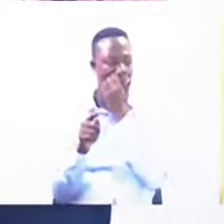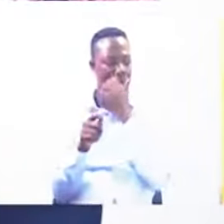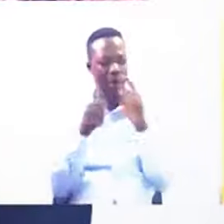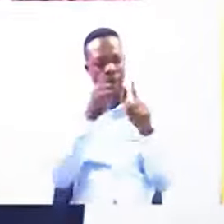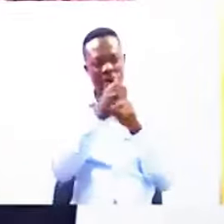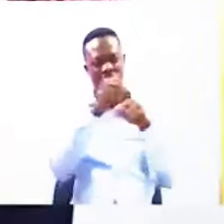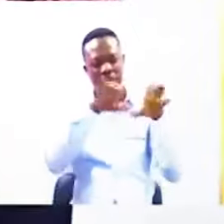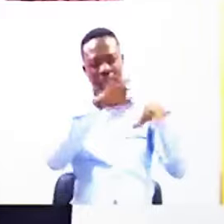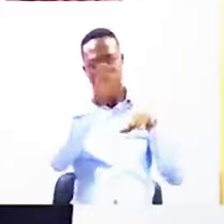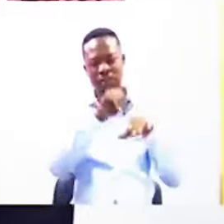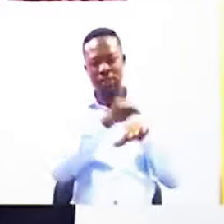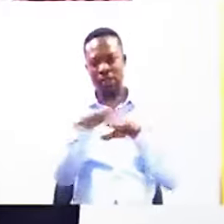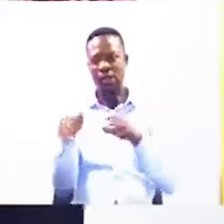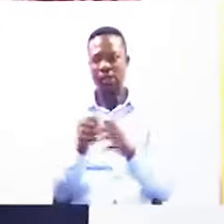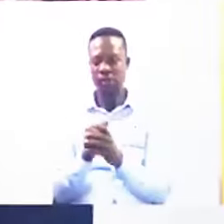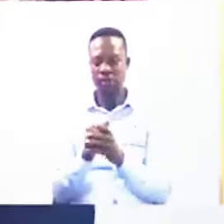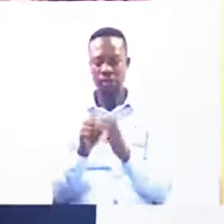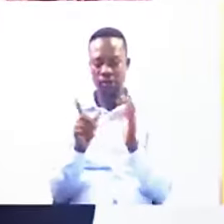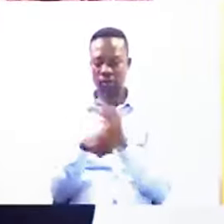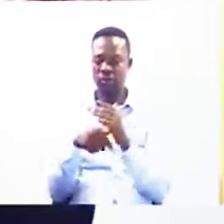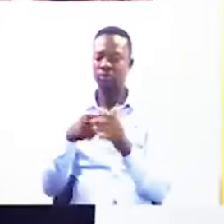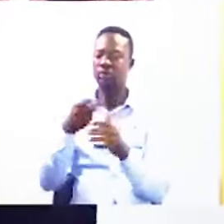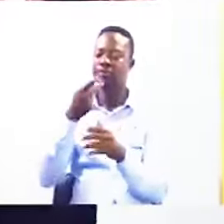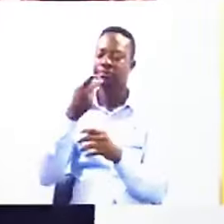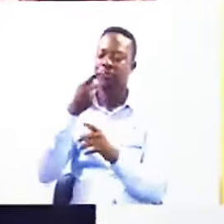And Paul had to set the record